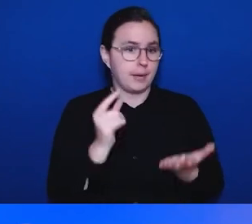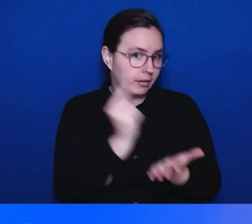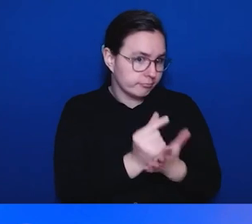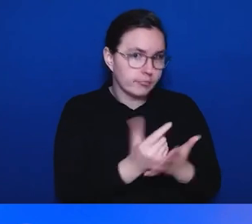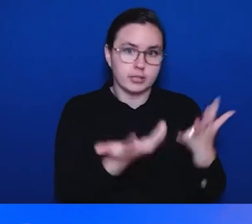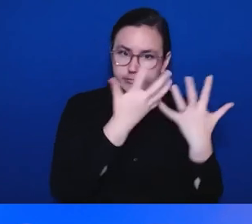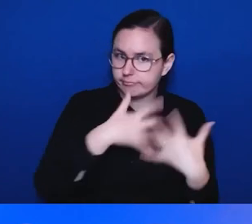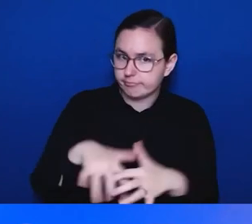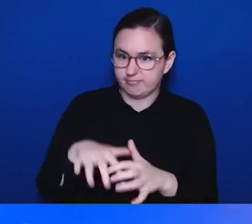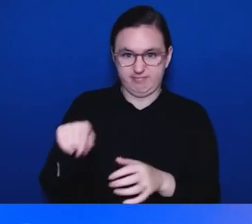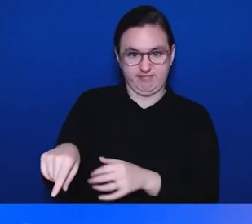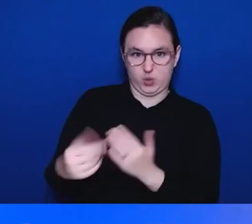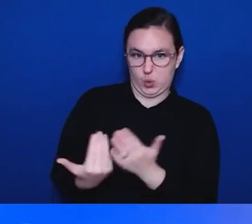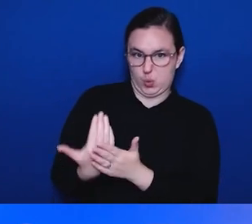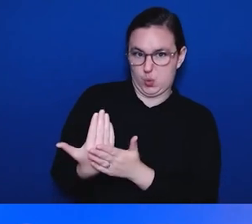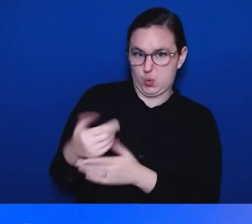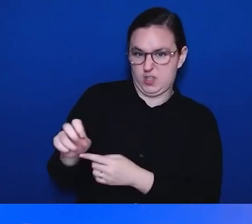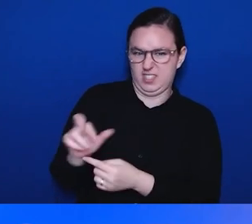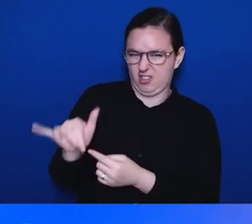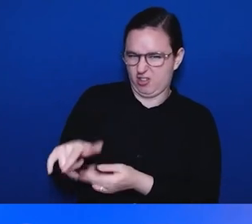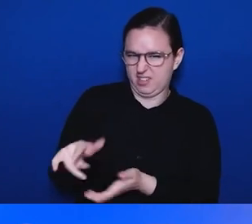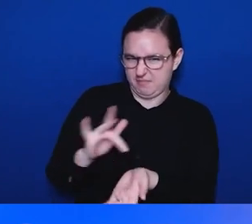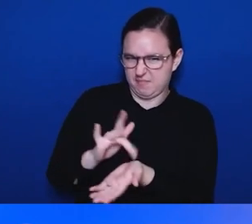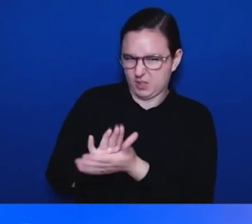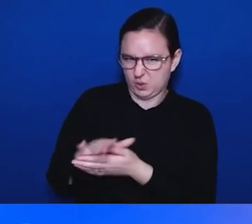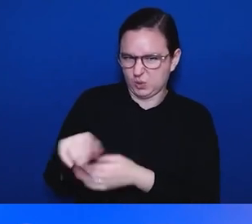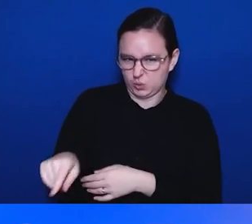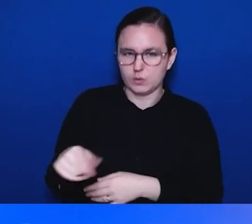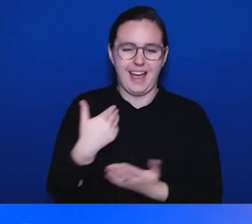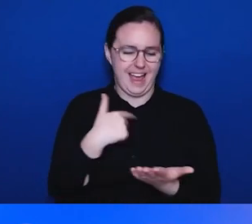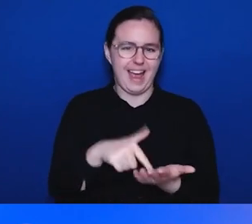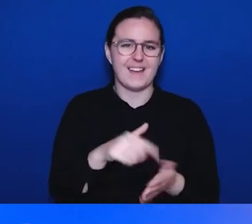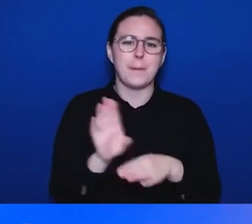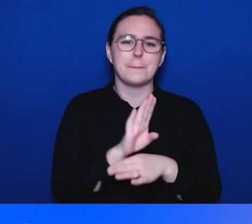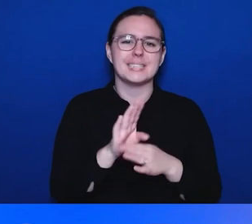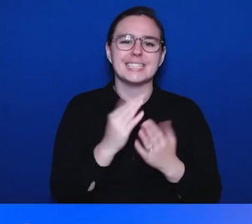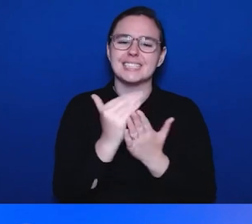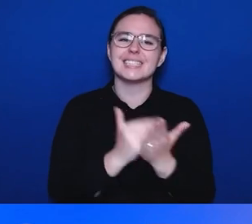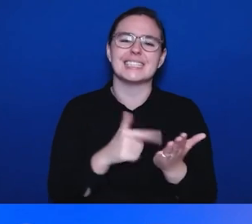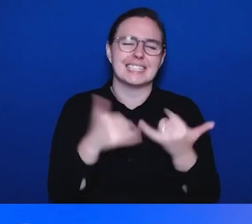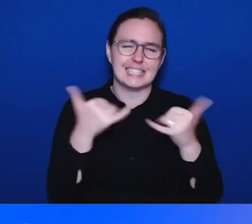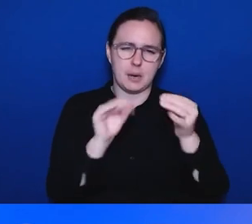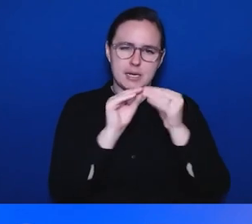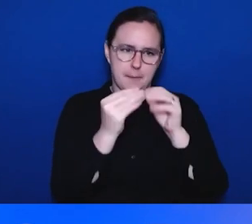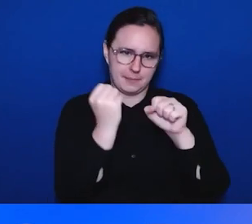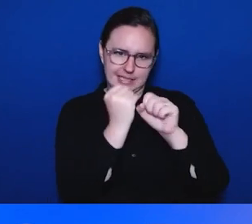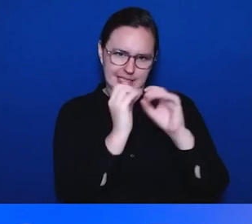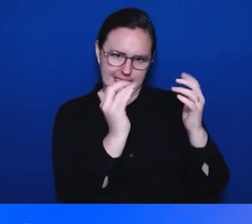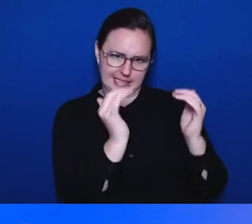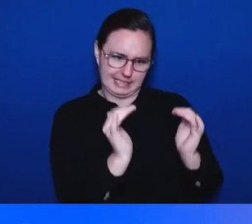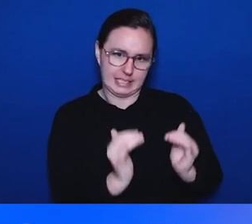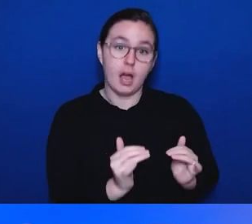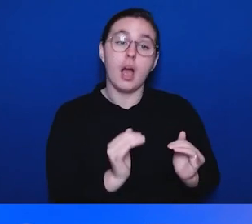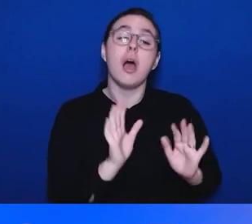students and the delivery of the education work that's going to happen at this important brand new medical school here in Surrey. And